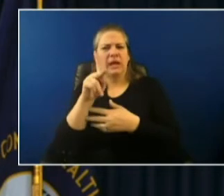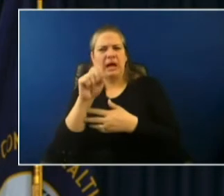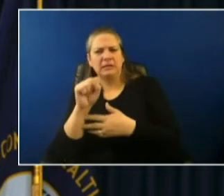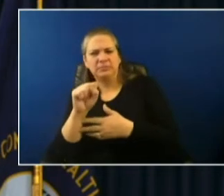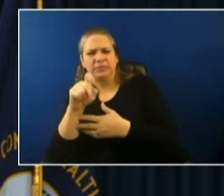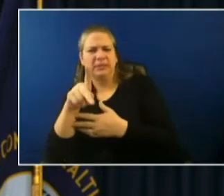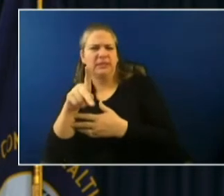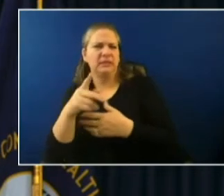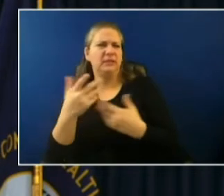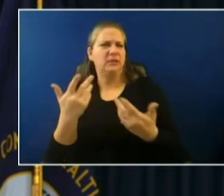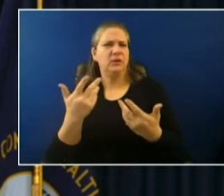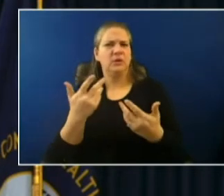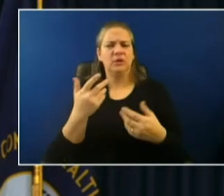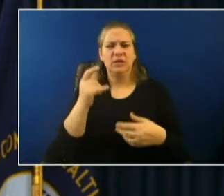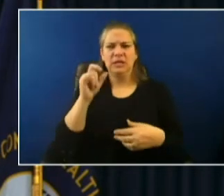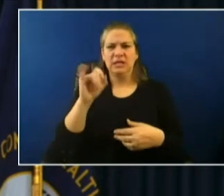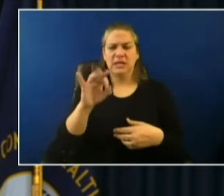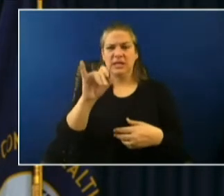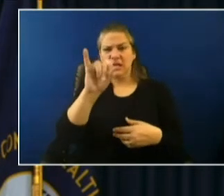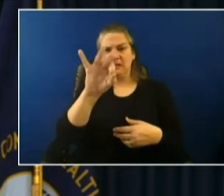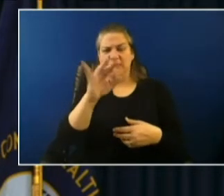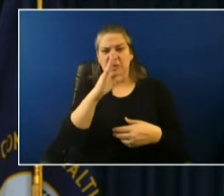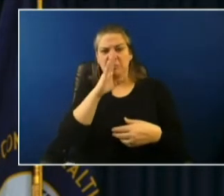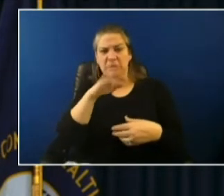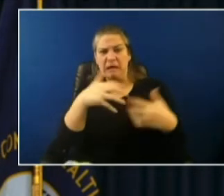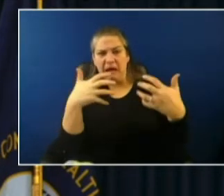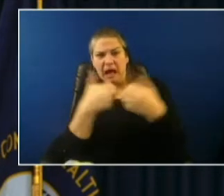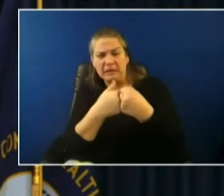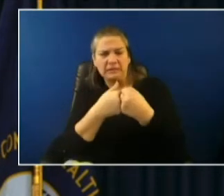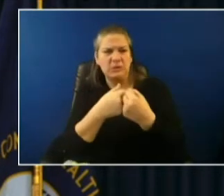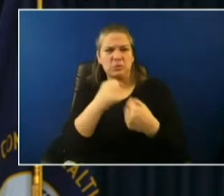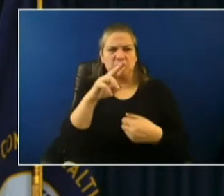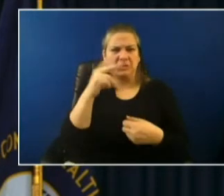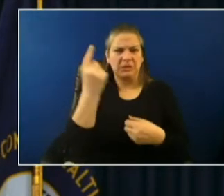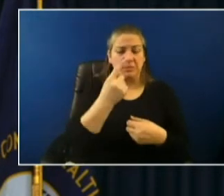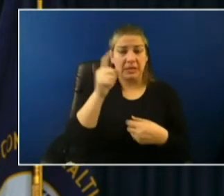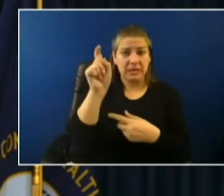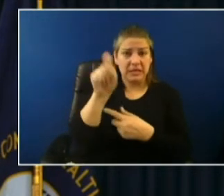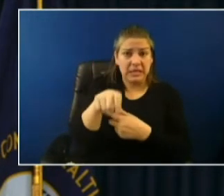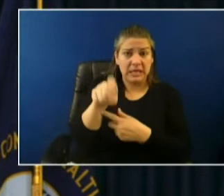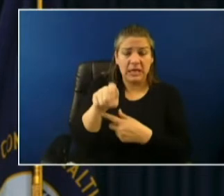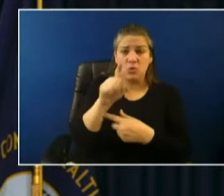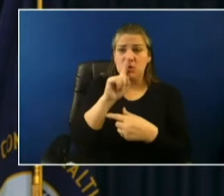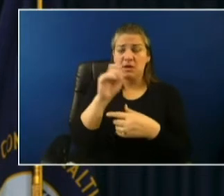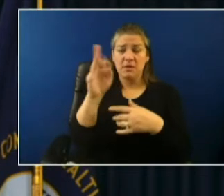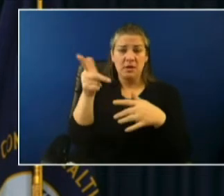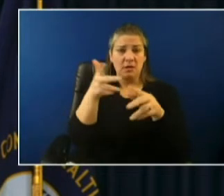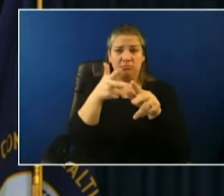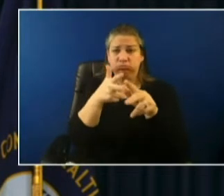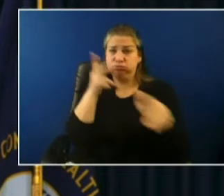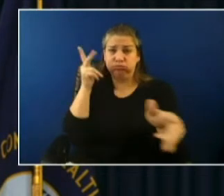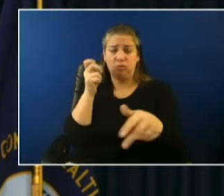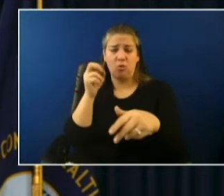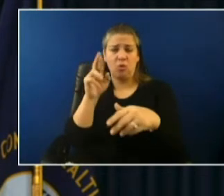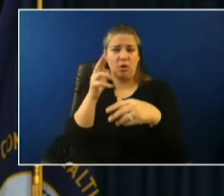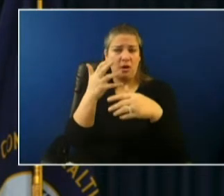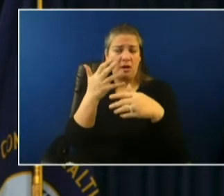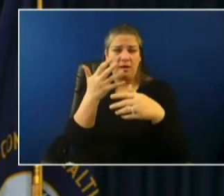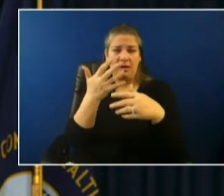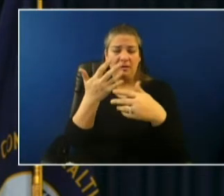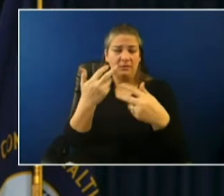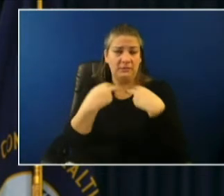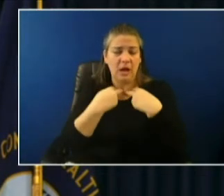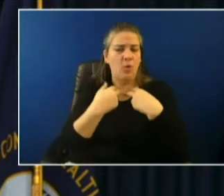a bad accident and ultimately really backed up, say on the interstate, that we could get 2